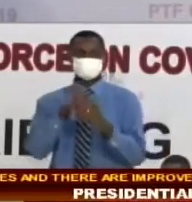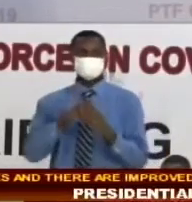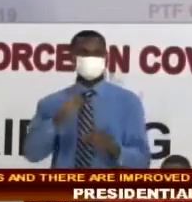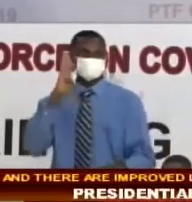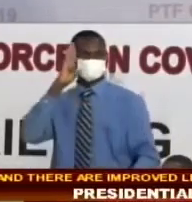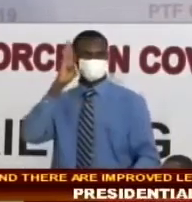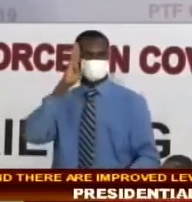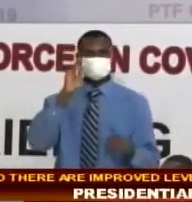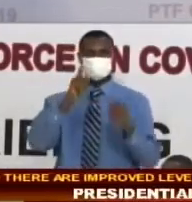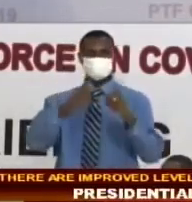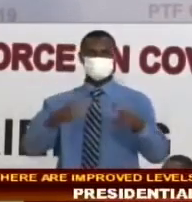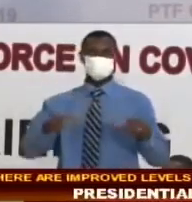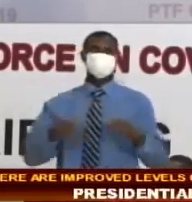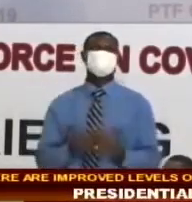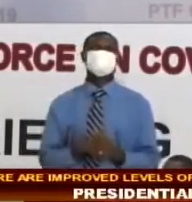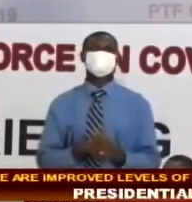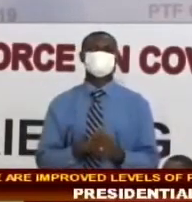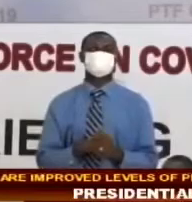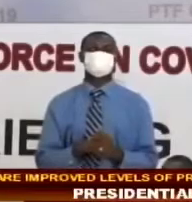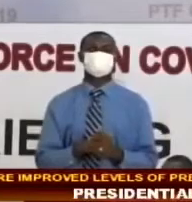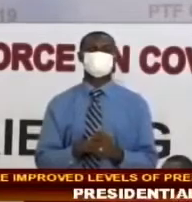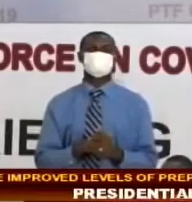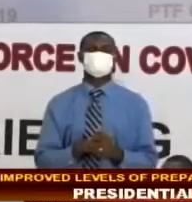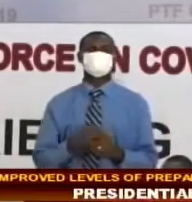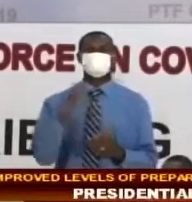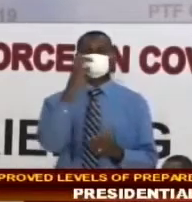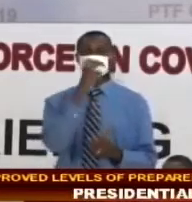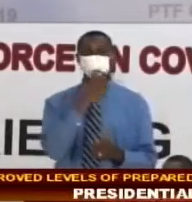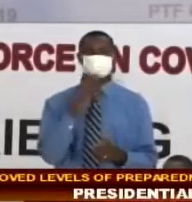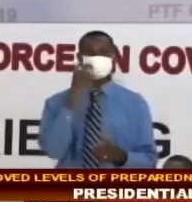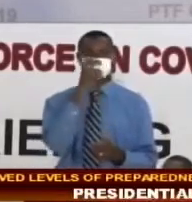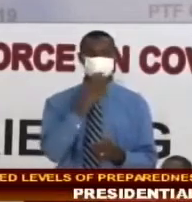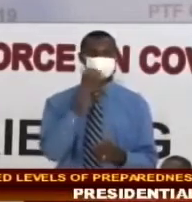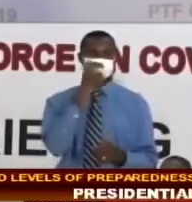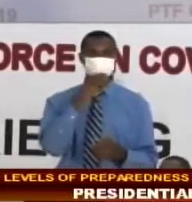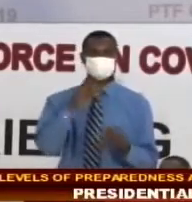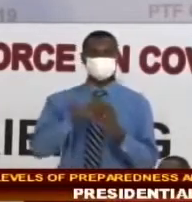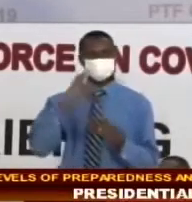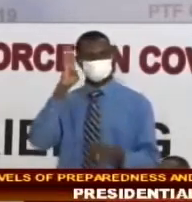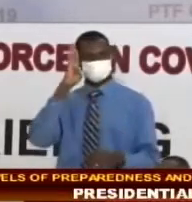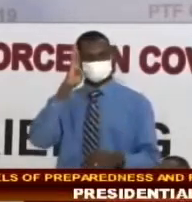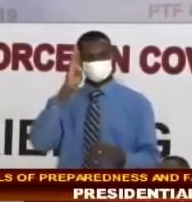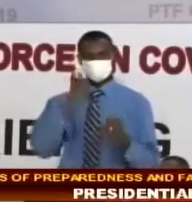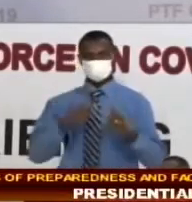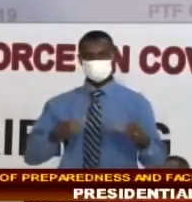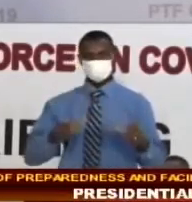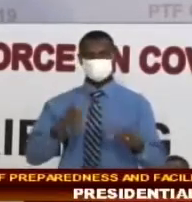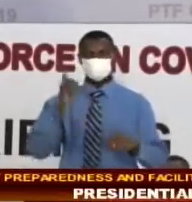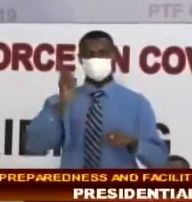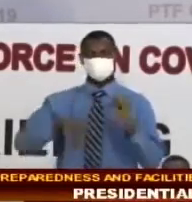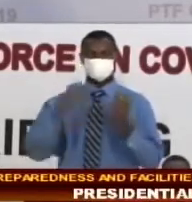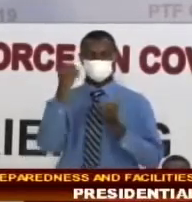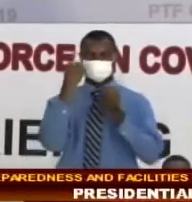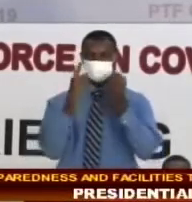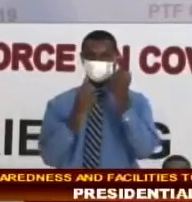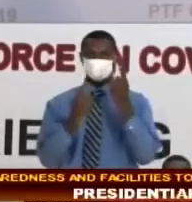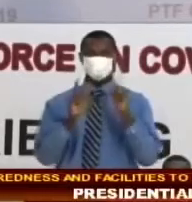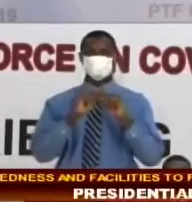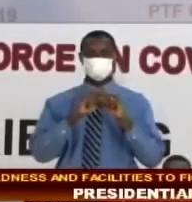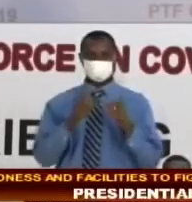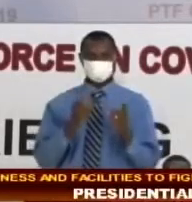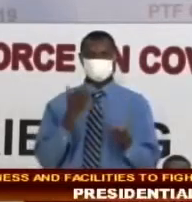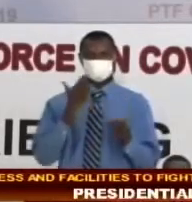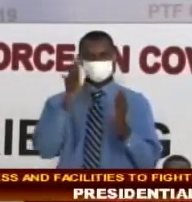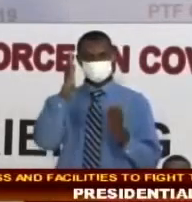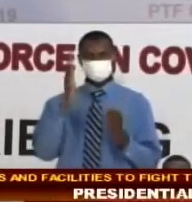Heni na ajụrụ maka ajụjụ iji mee ka elu otu ndị mmadụ na-eche mee mmụọ ihe ndị akụziri ọ ya ihe ndị m kọwaga